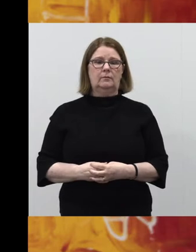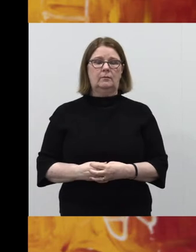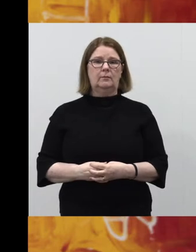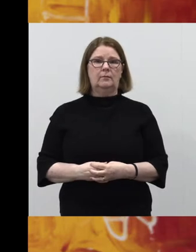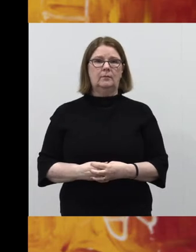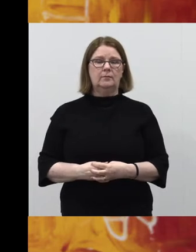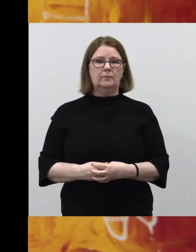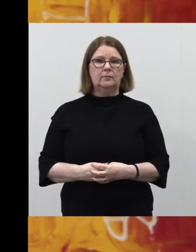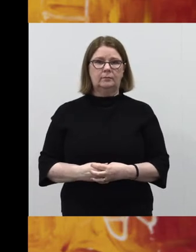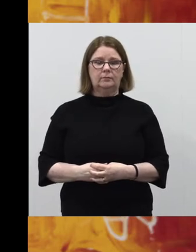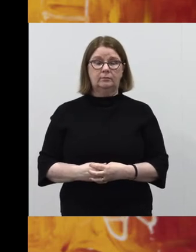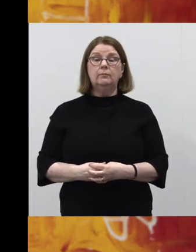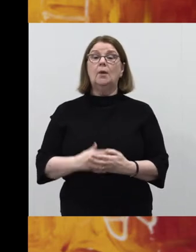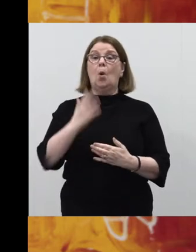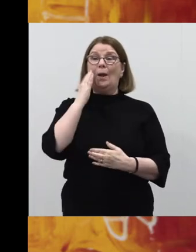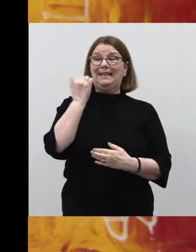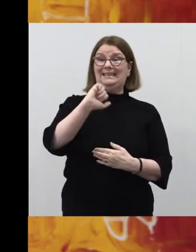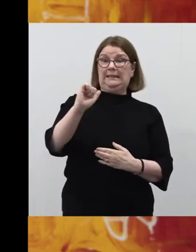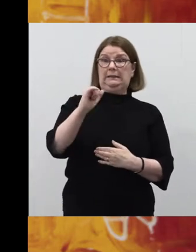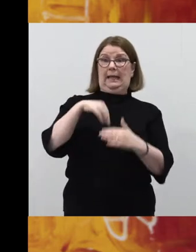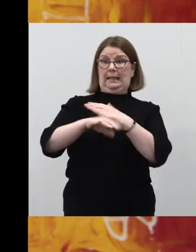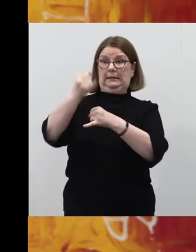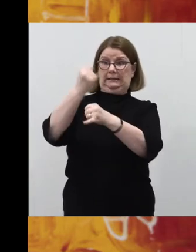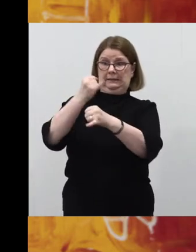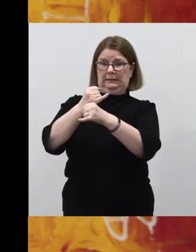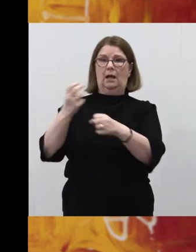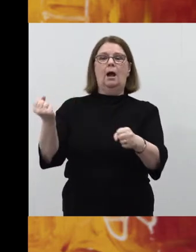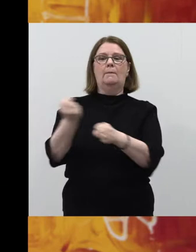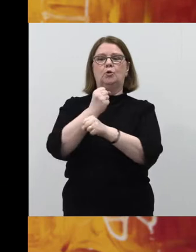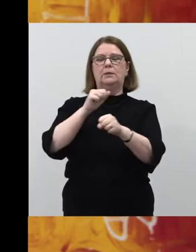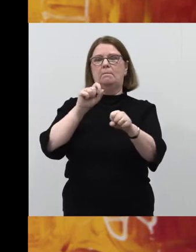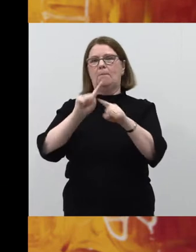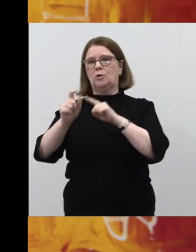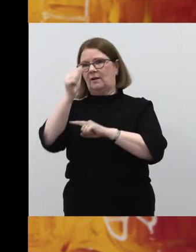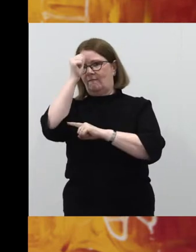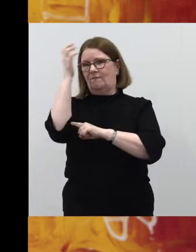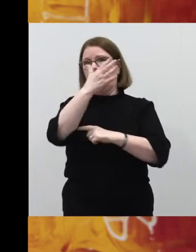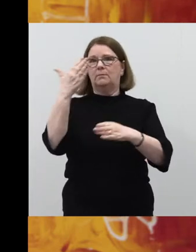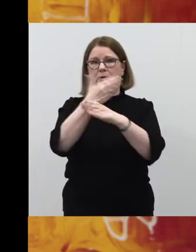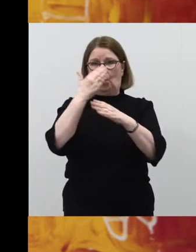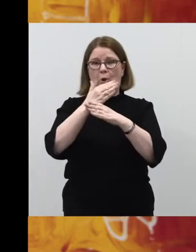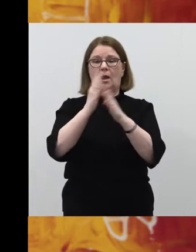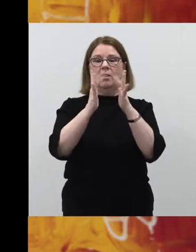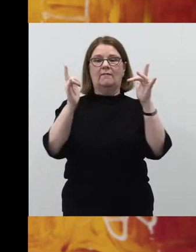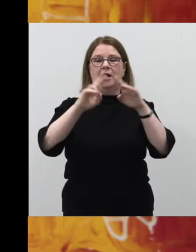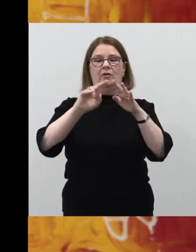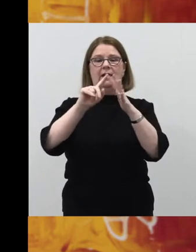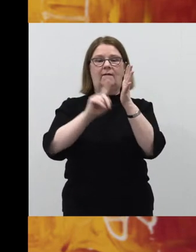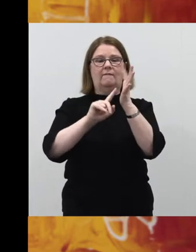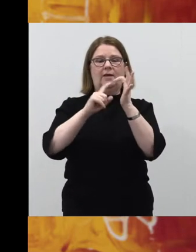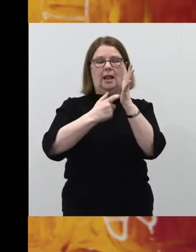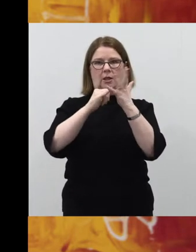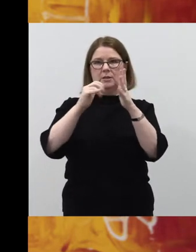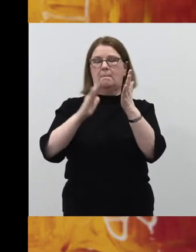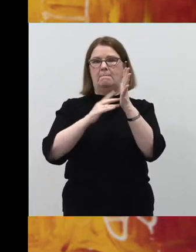psyche enabled him to create an extraordinary body of work. And just as a note of reference, the Japanese artist